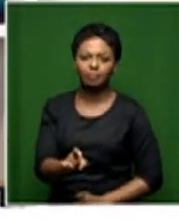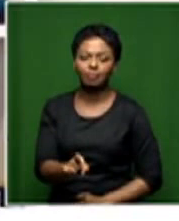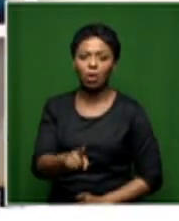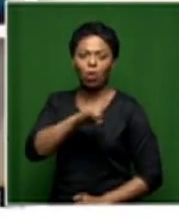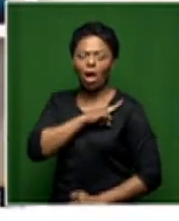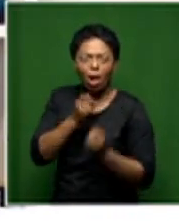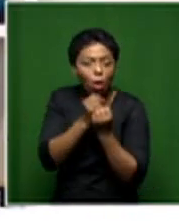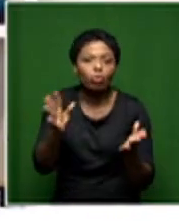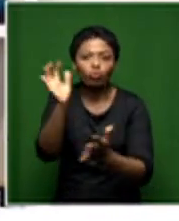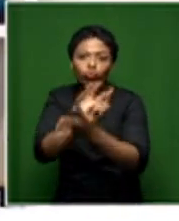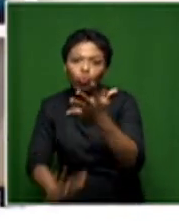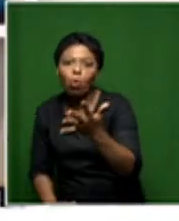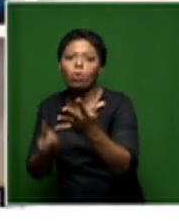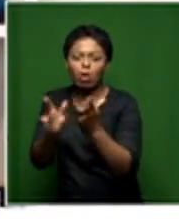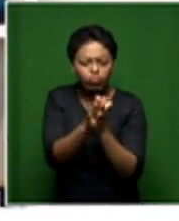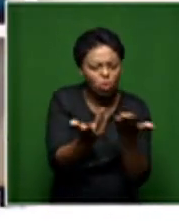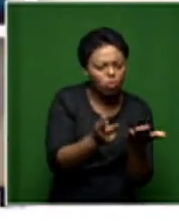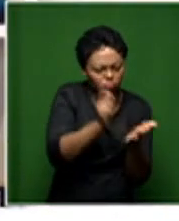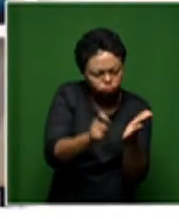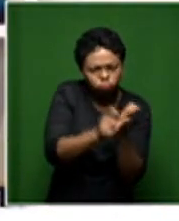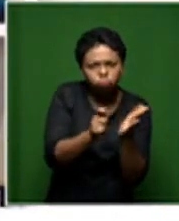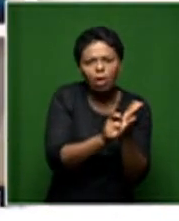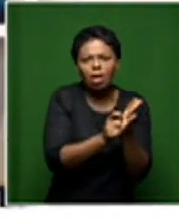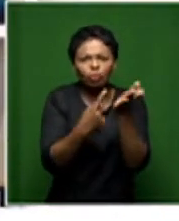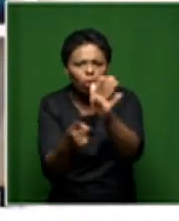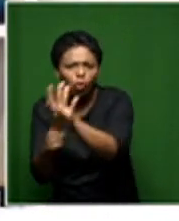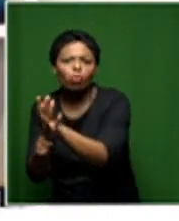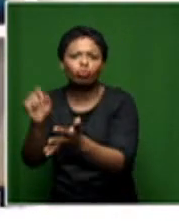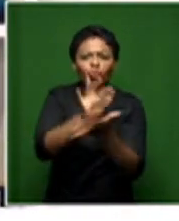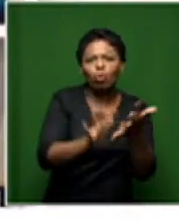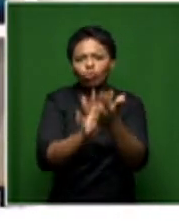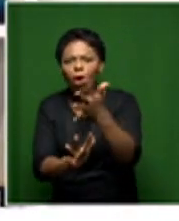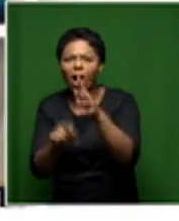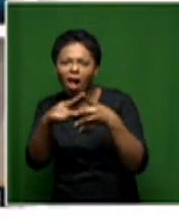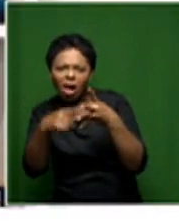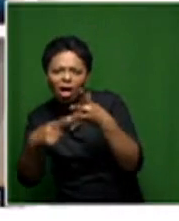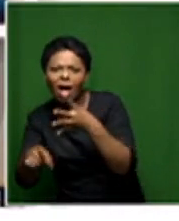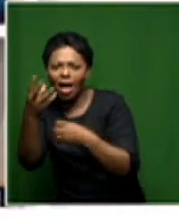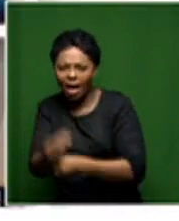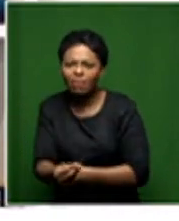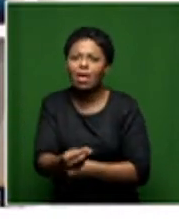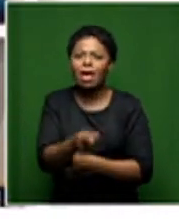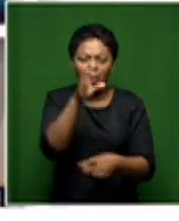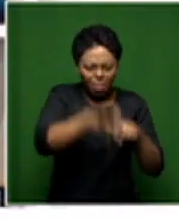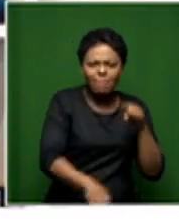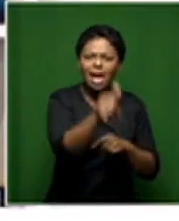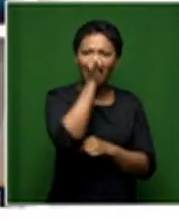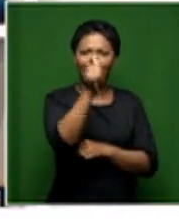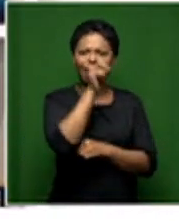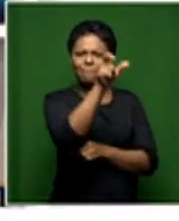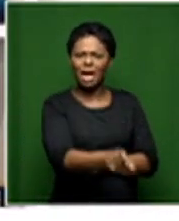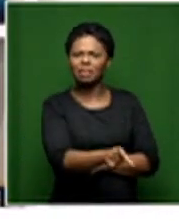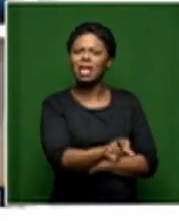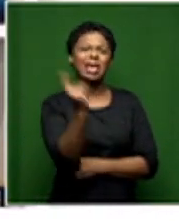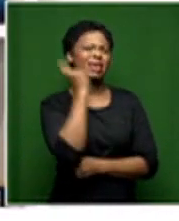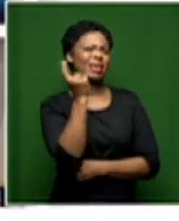many case studies in the book so that people see there are ways to find these criminals. There are ways to track them.